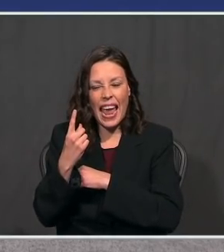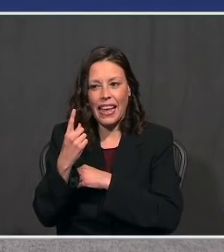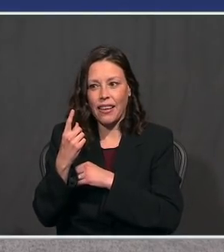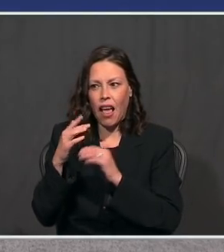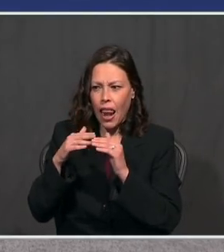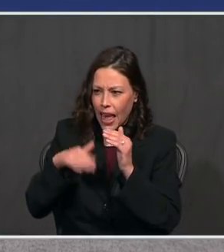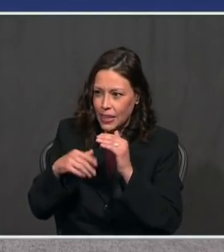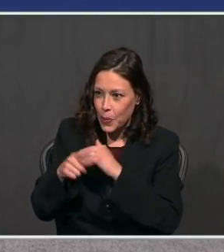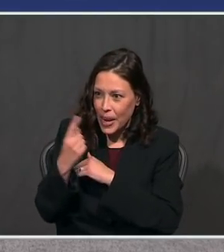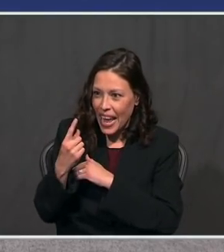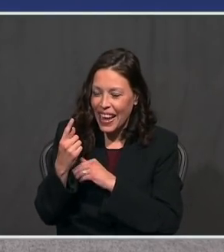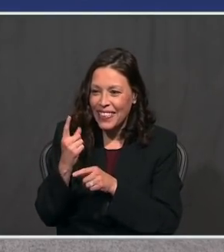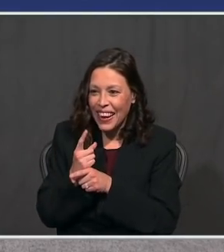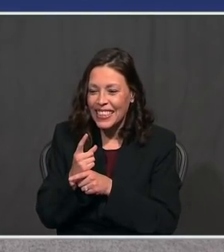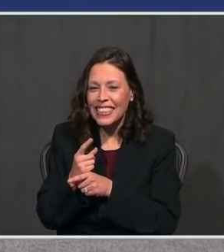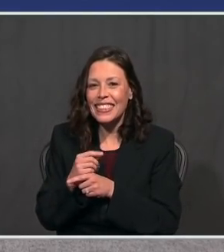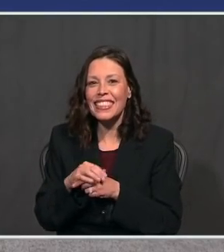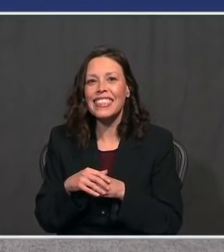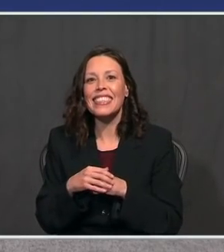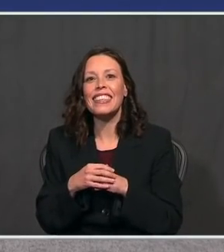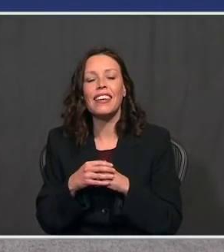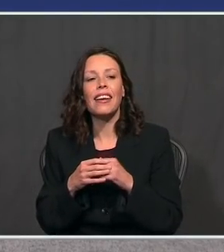Less? That's it.